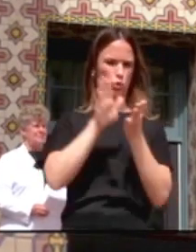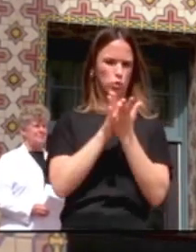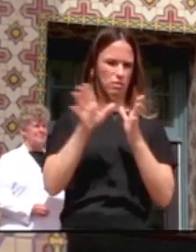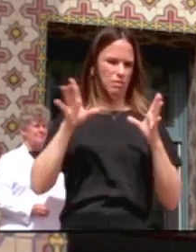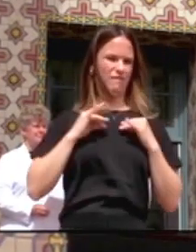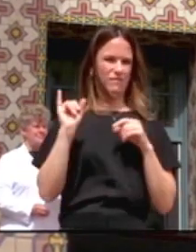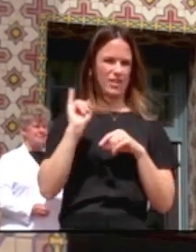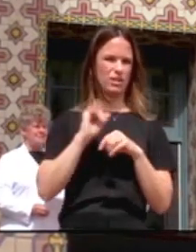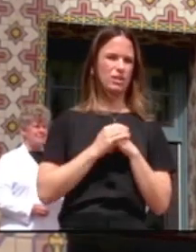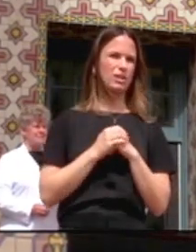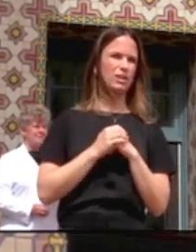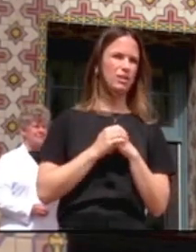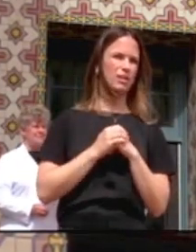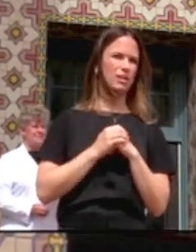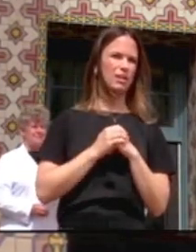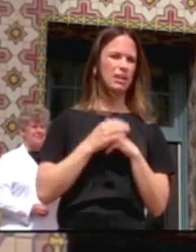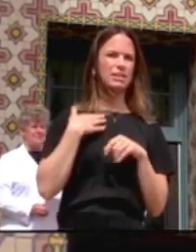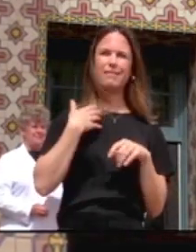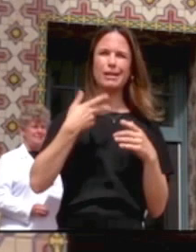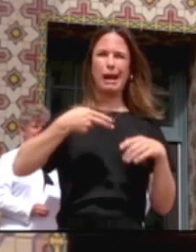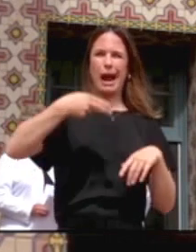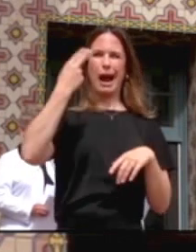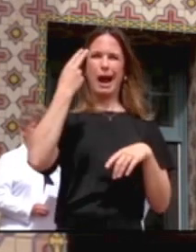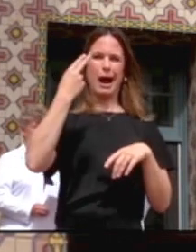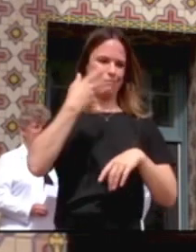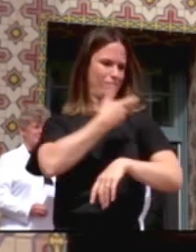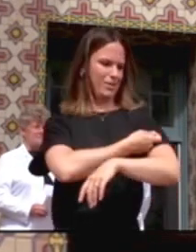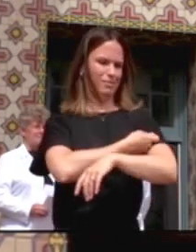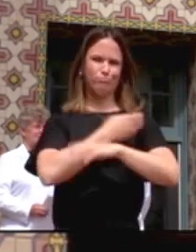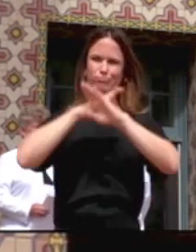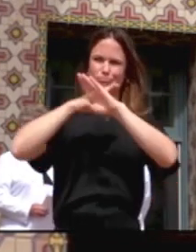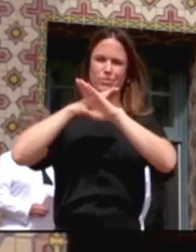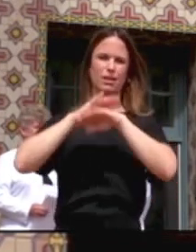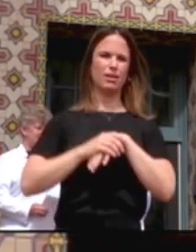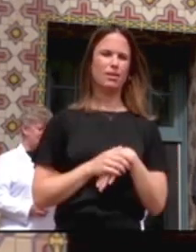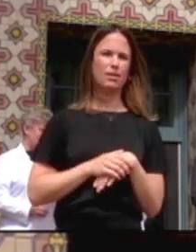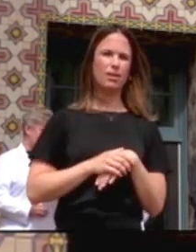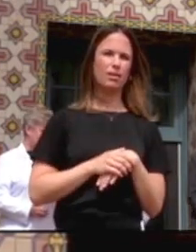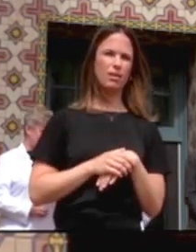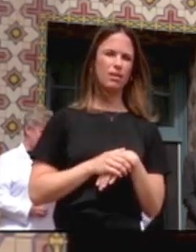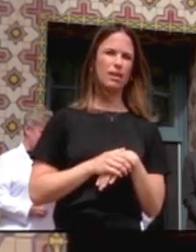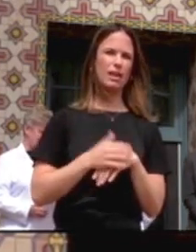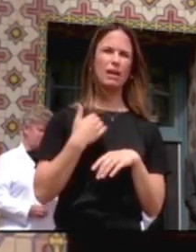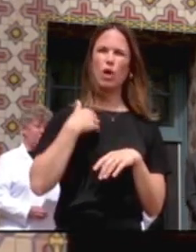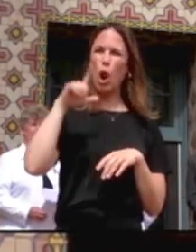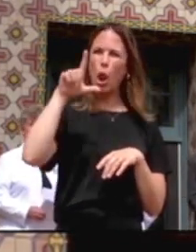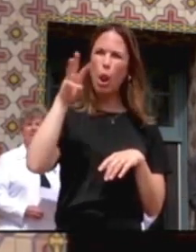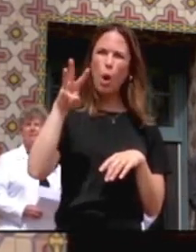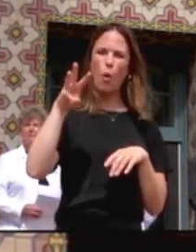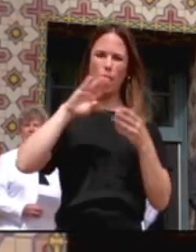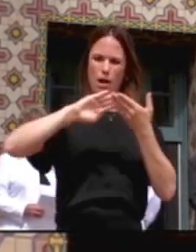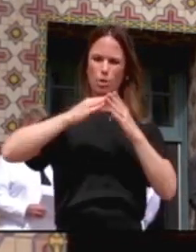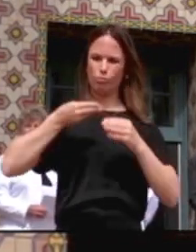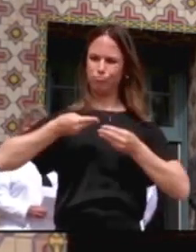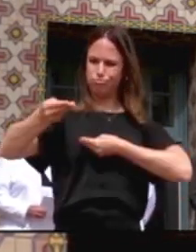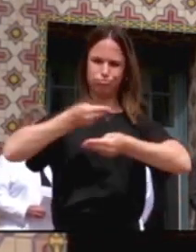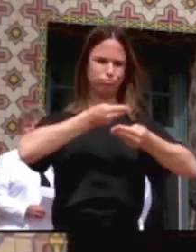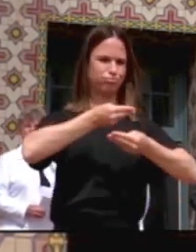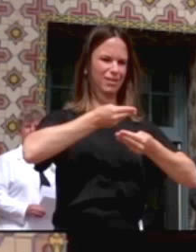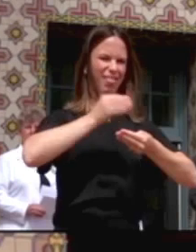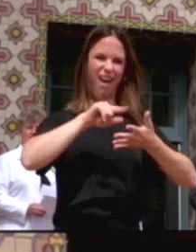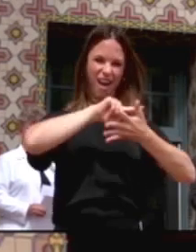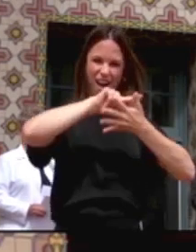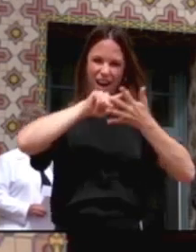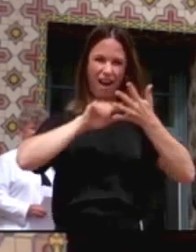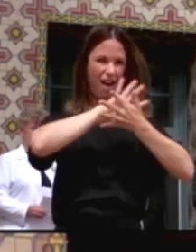new protection of highly effective vaccines on a backdrop of low community transmission, combine